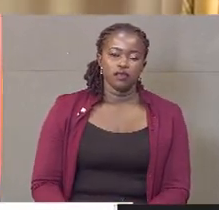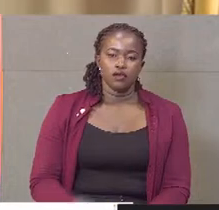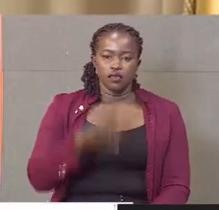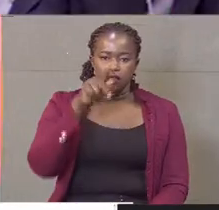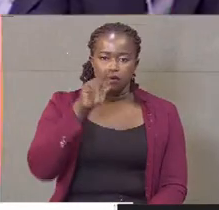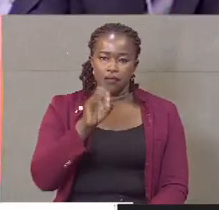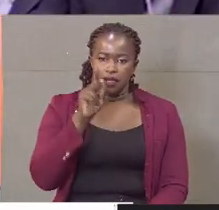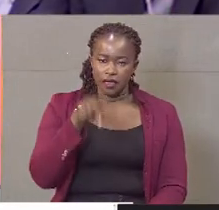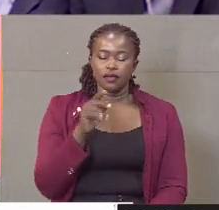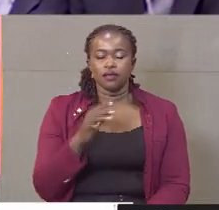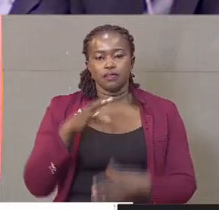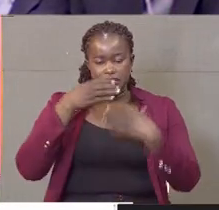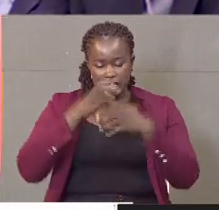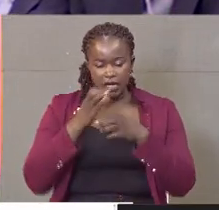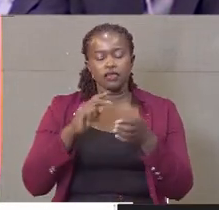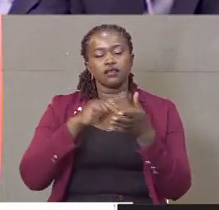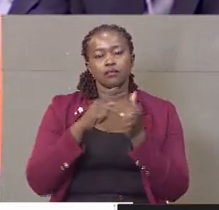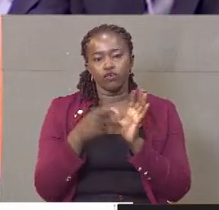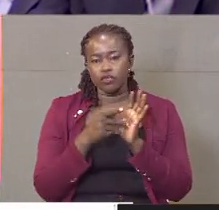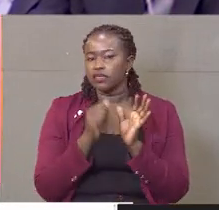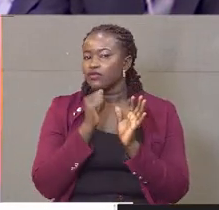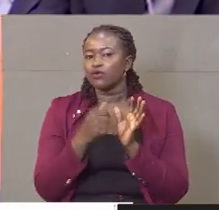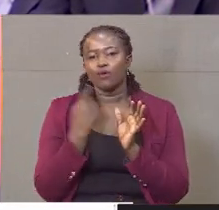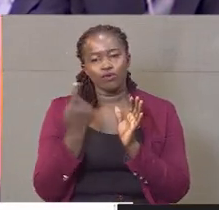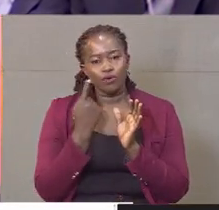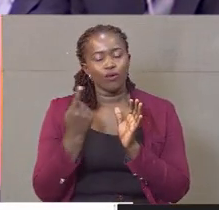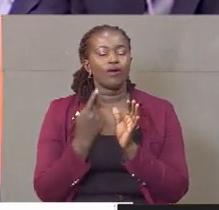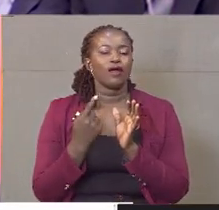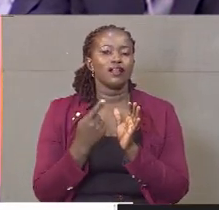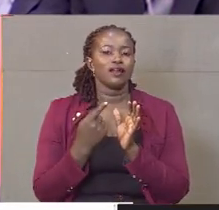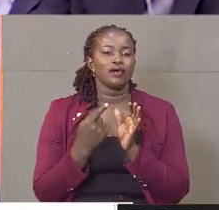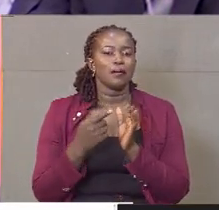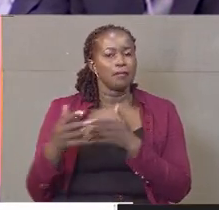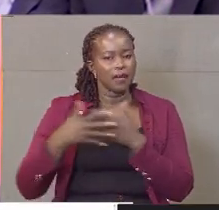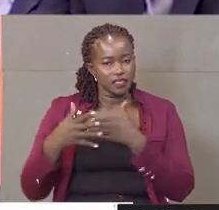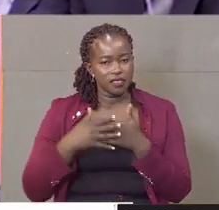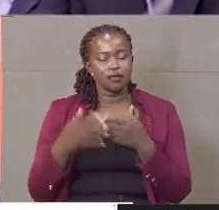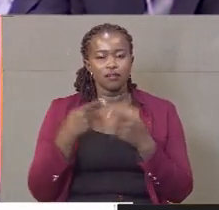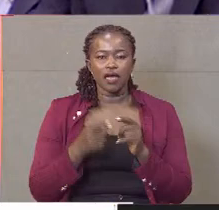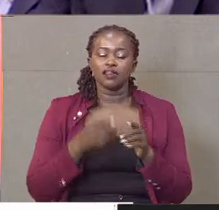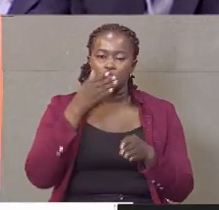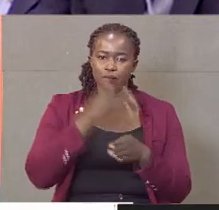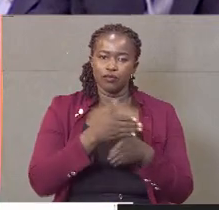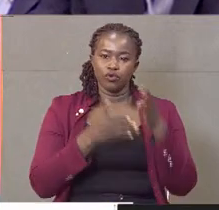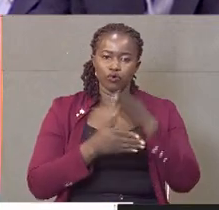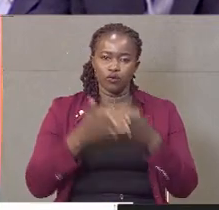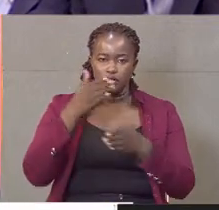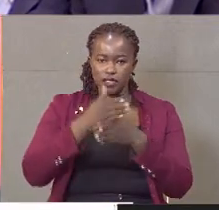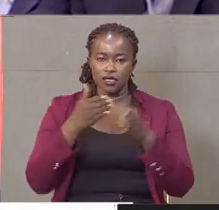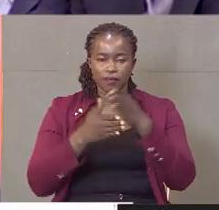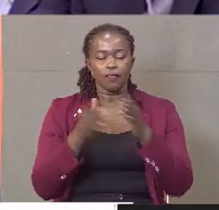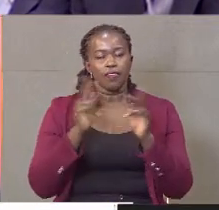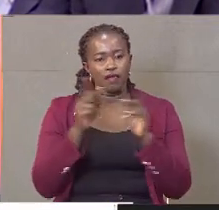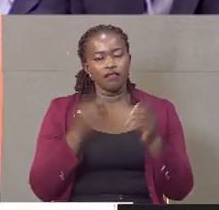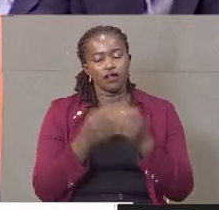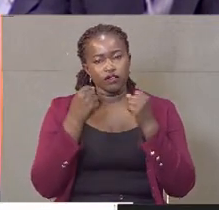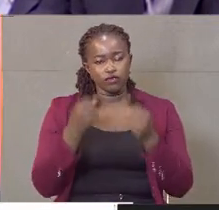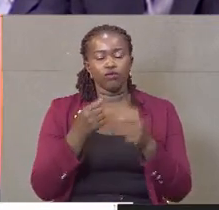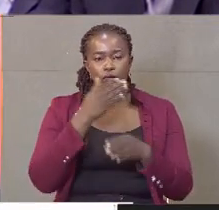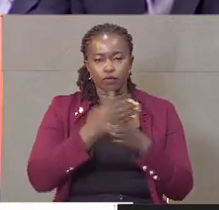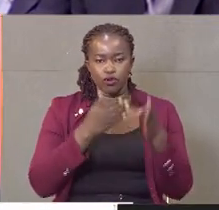a project. It's not only a machine. It is the building, a very solid building with